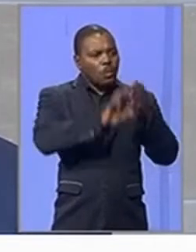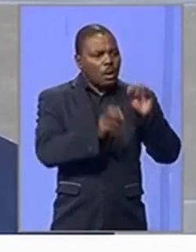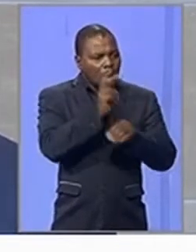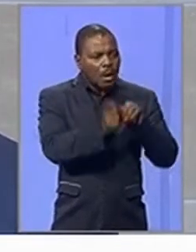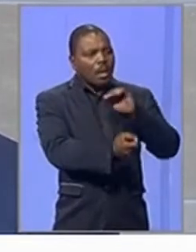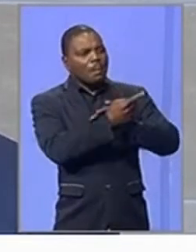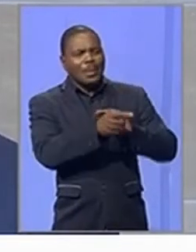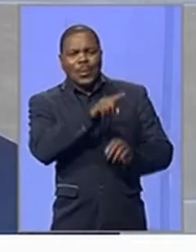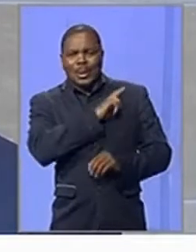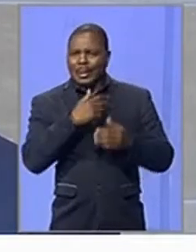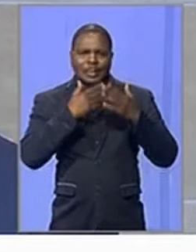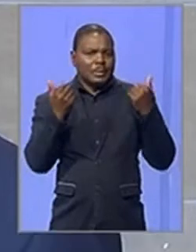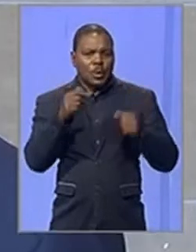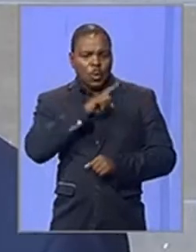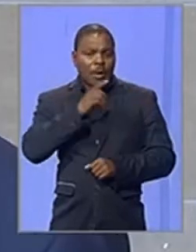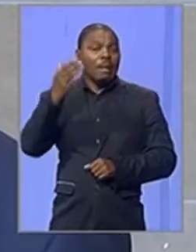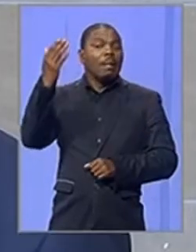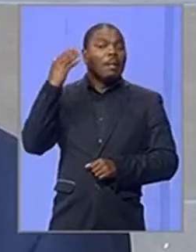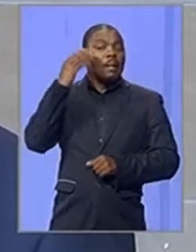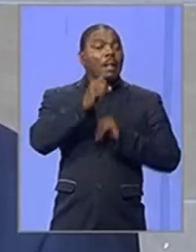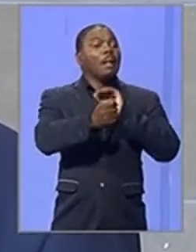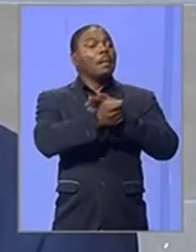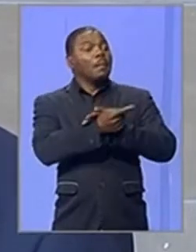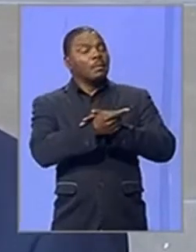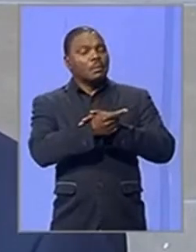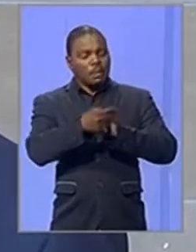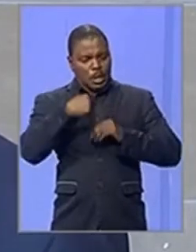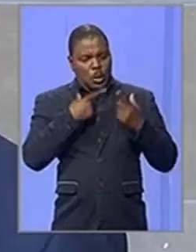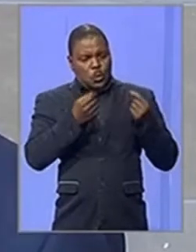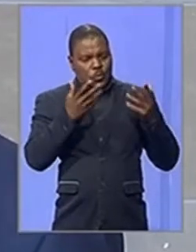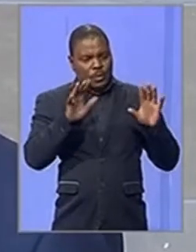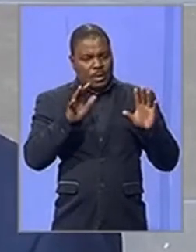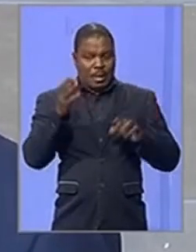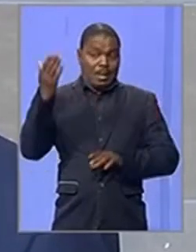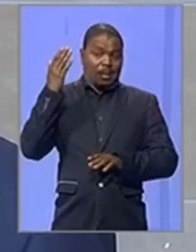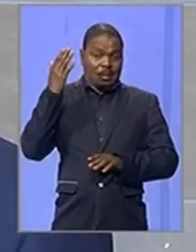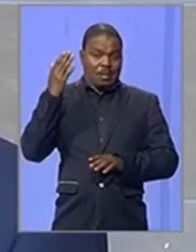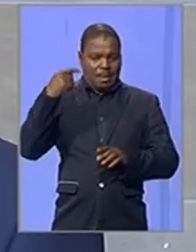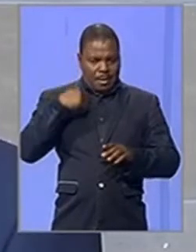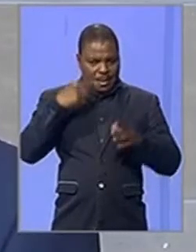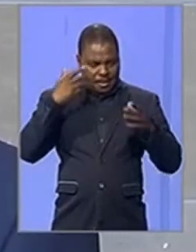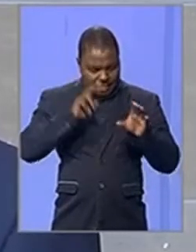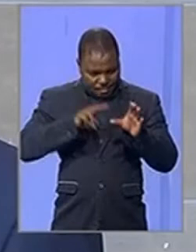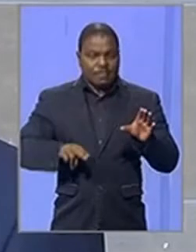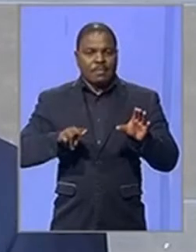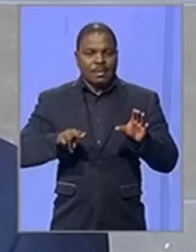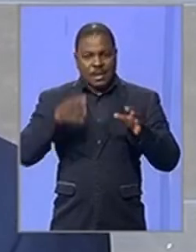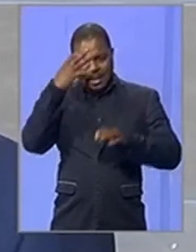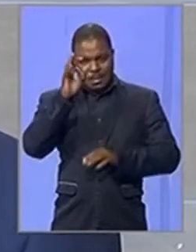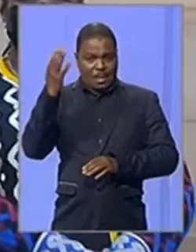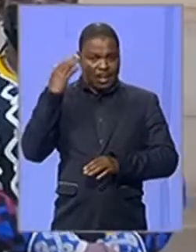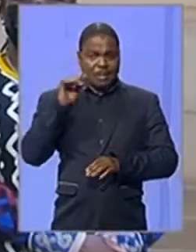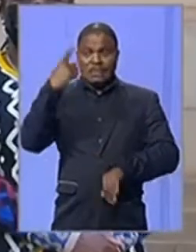purpose. Because what I did at the time, not now, what I did at the time, I resigned from government, something which has never